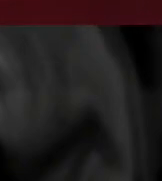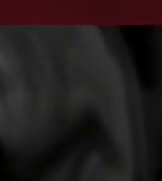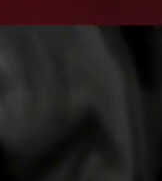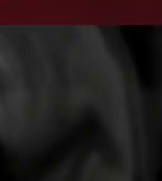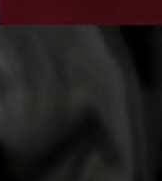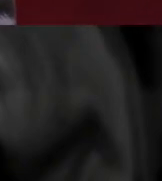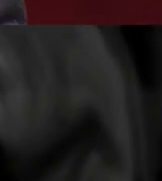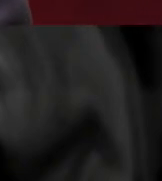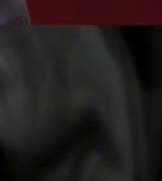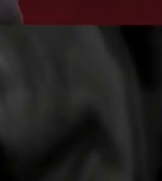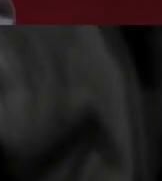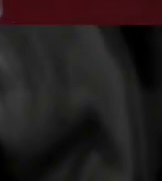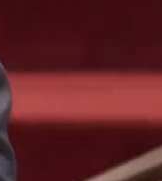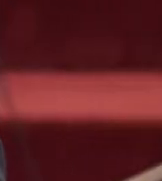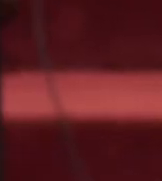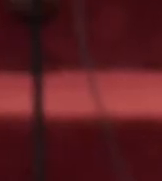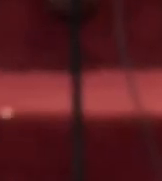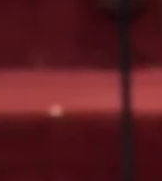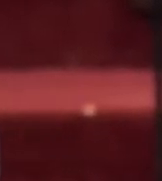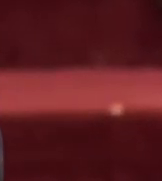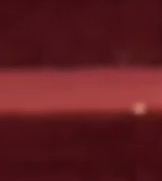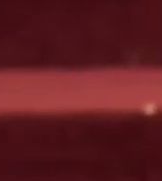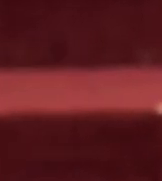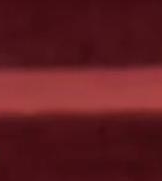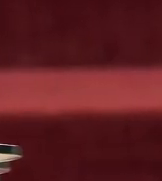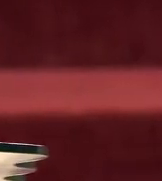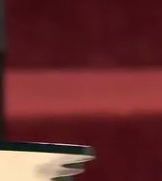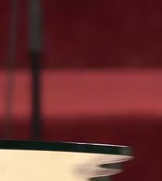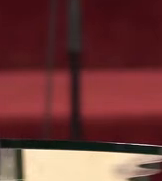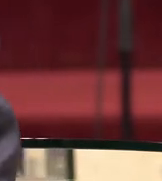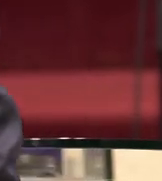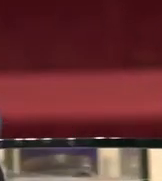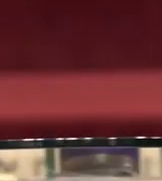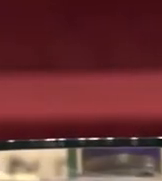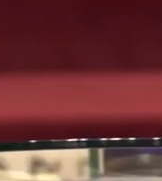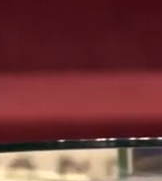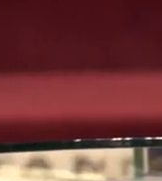Stand up, because I'm making finishing remarks here.